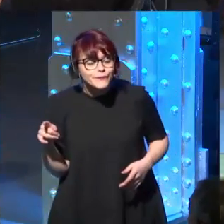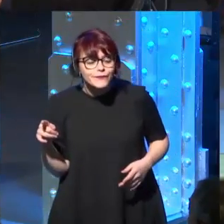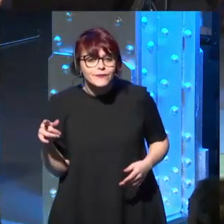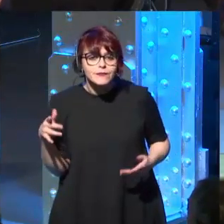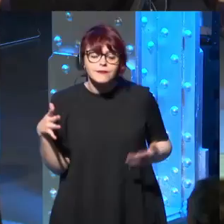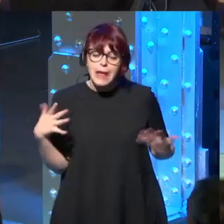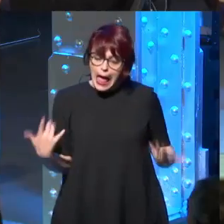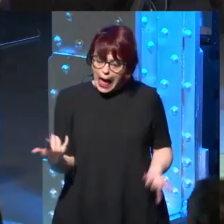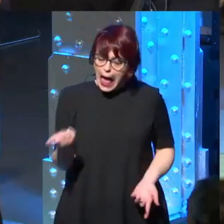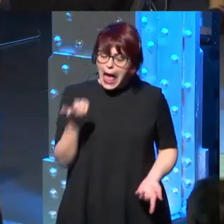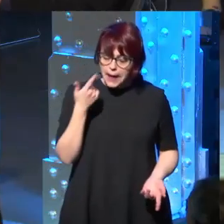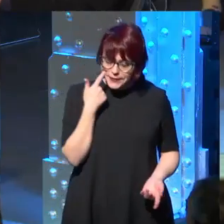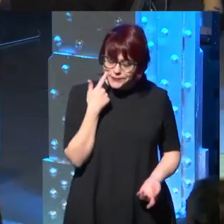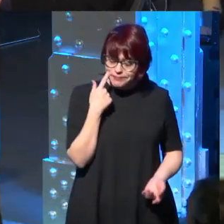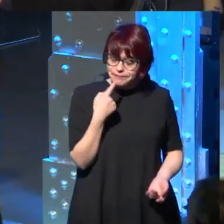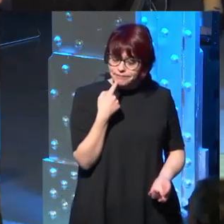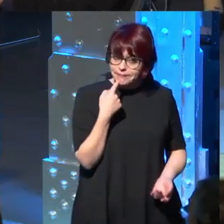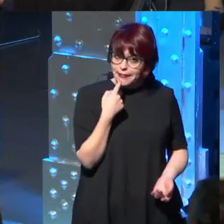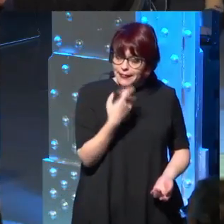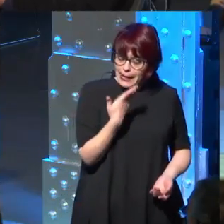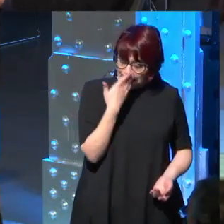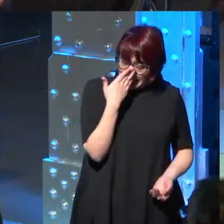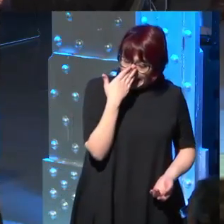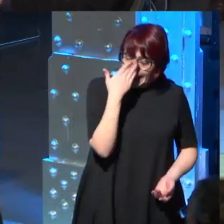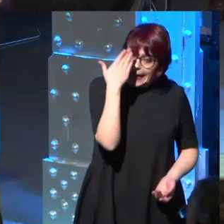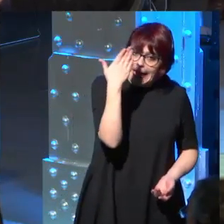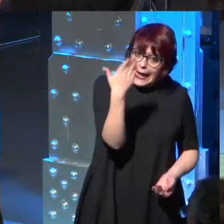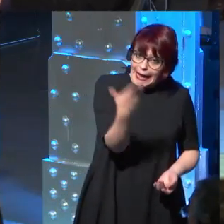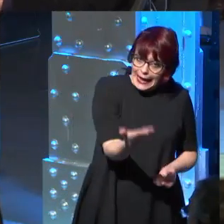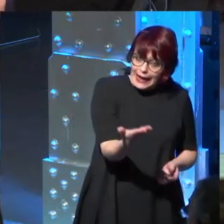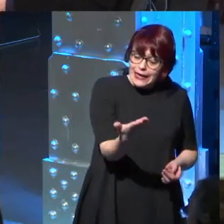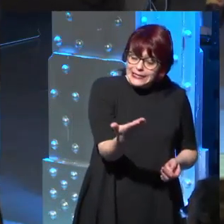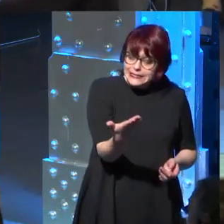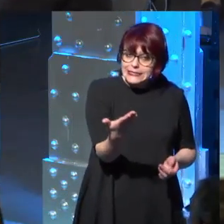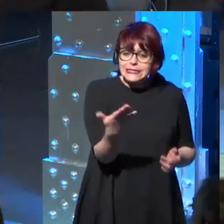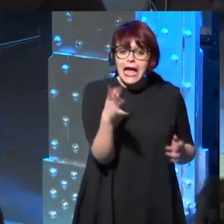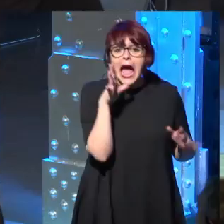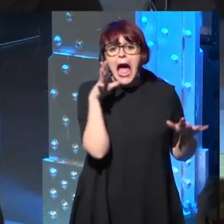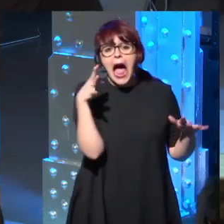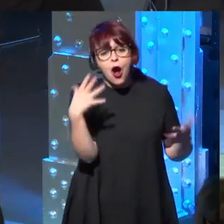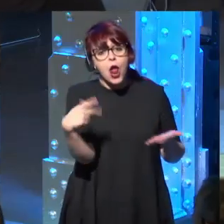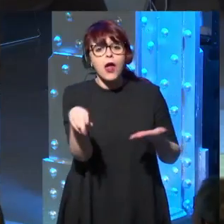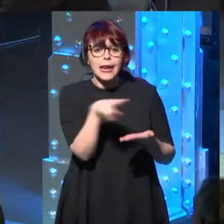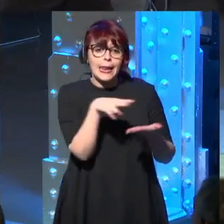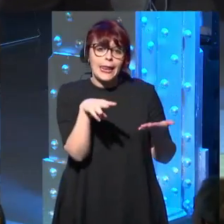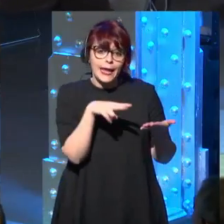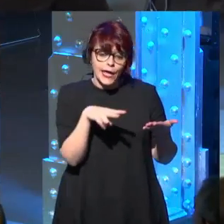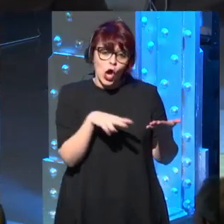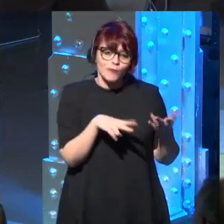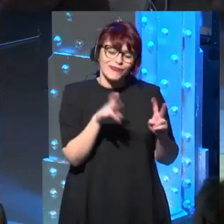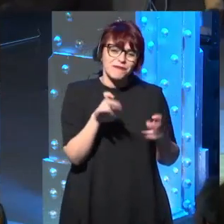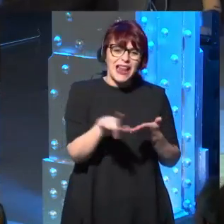I confess that I am now, as I get older, read less literature, more technical